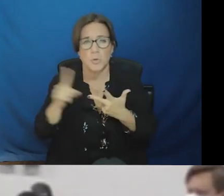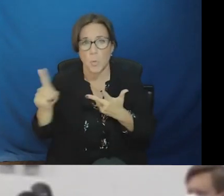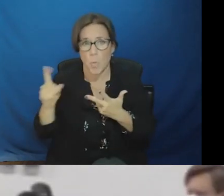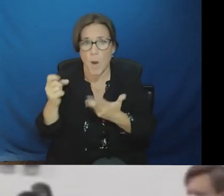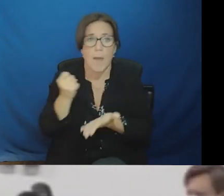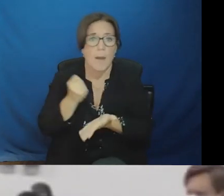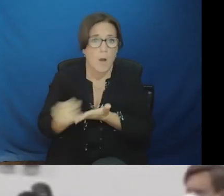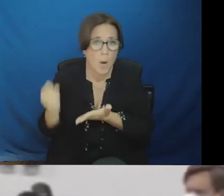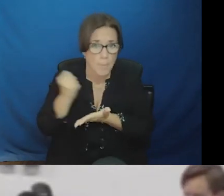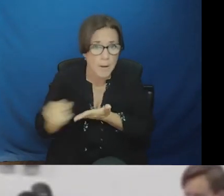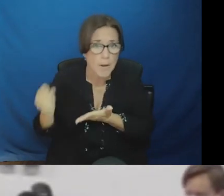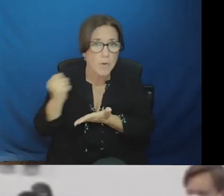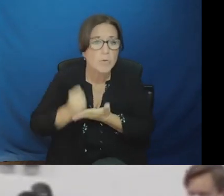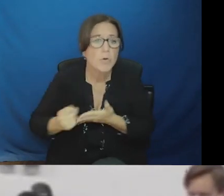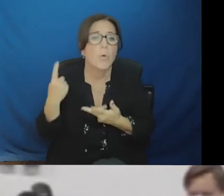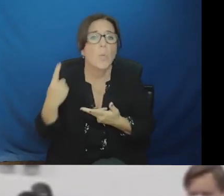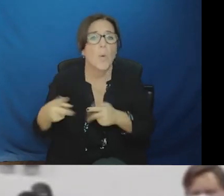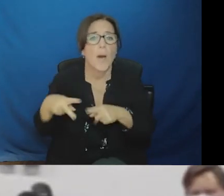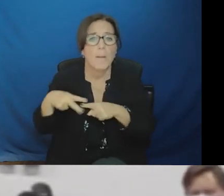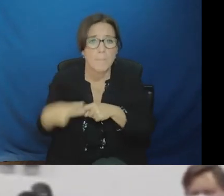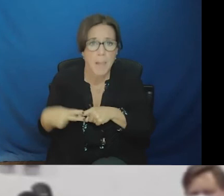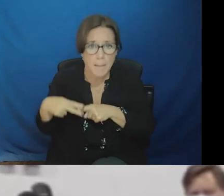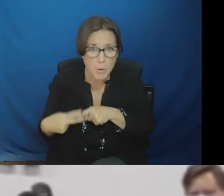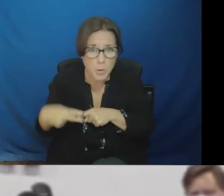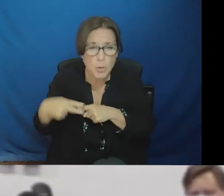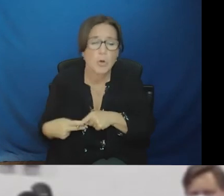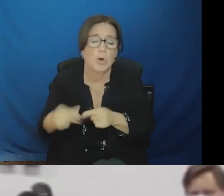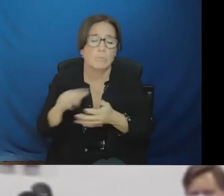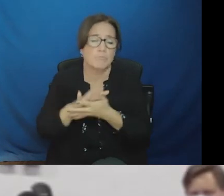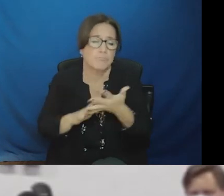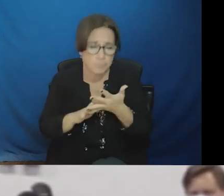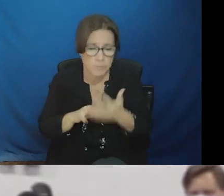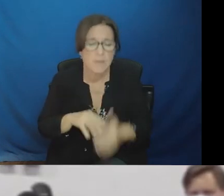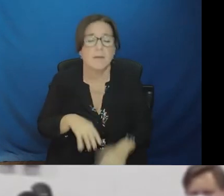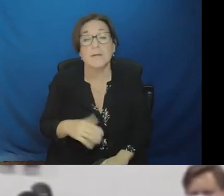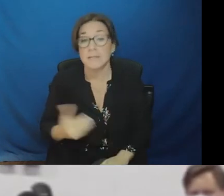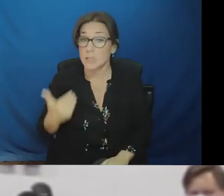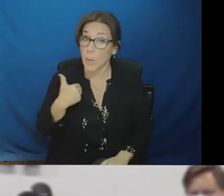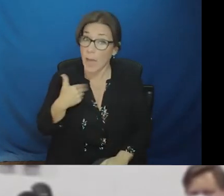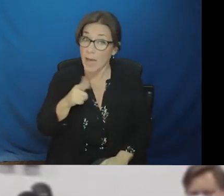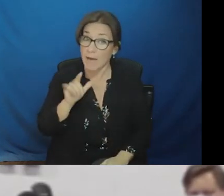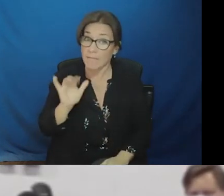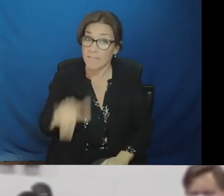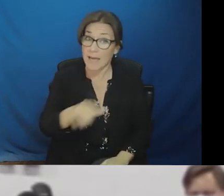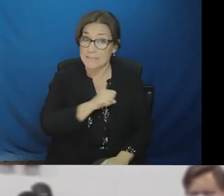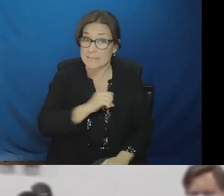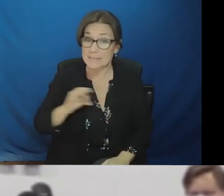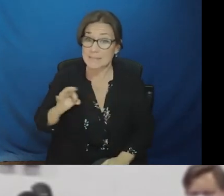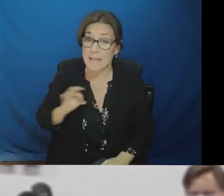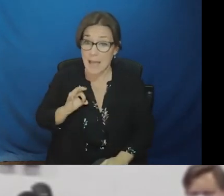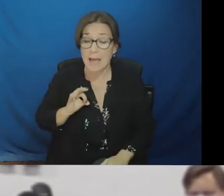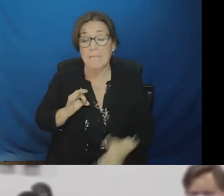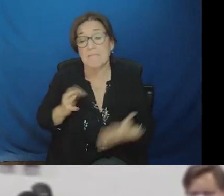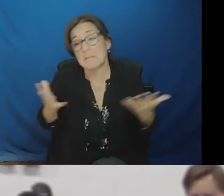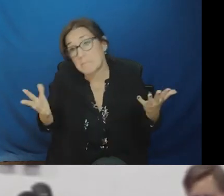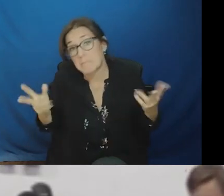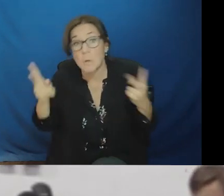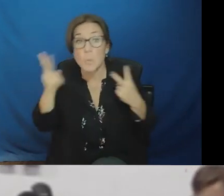a plumber. Yeah, so we have added staff there. It doesn't mean that we may not see a need arise in the future,